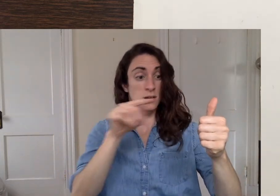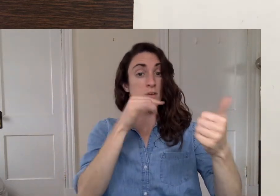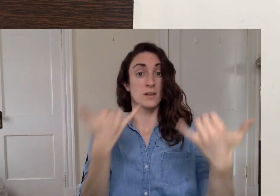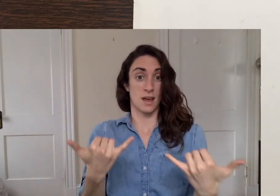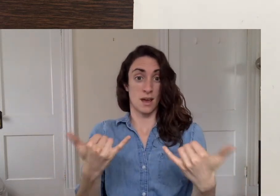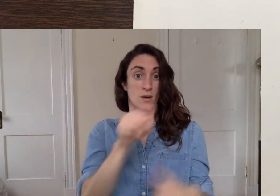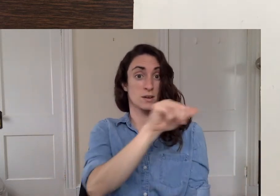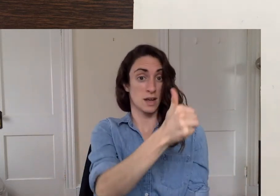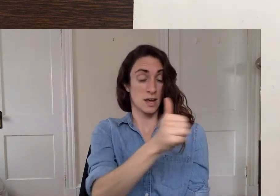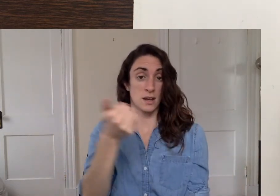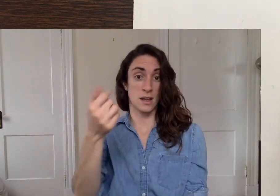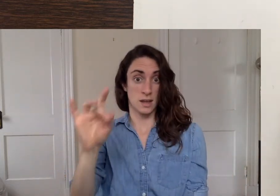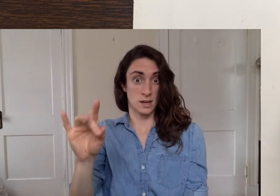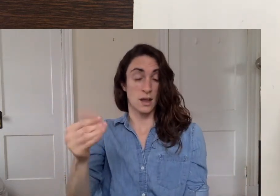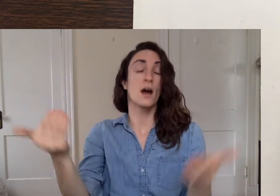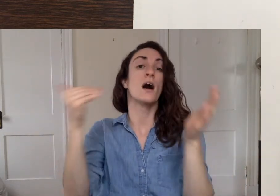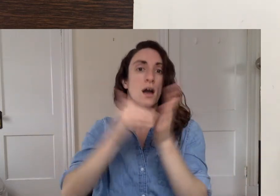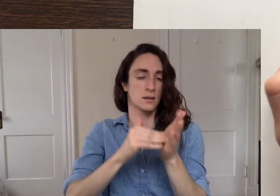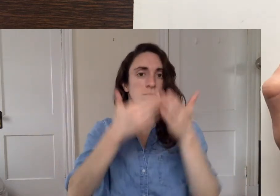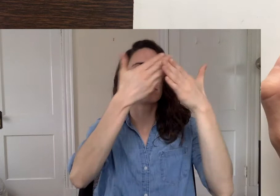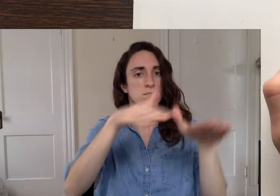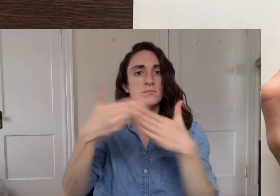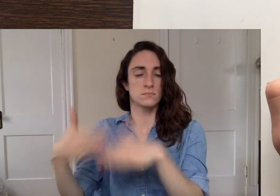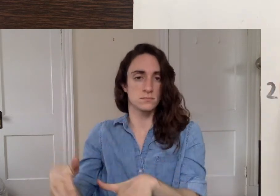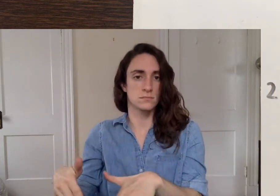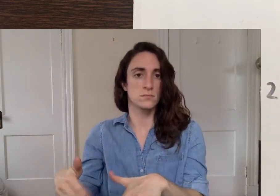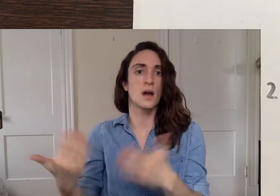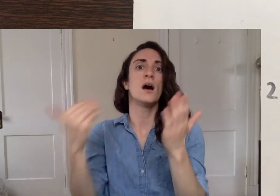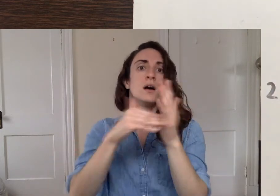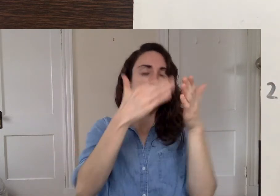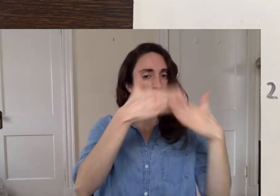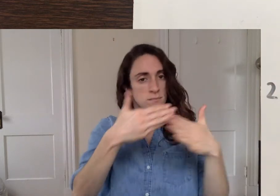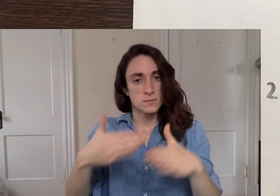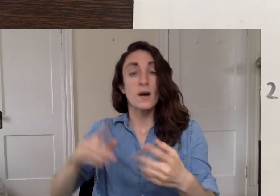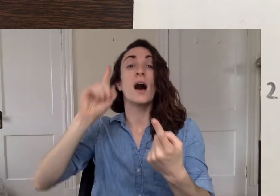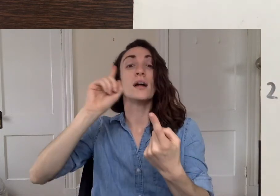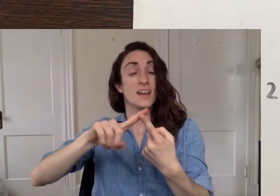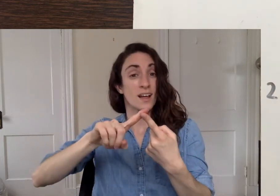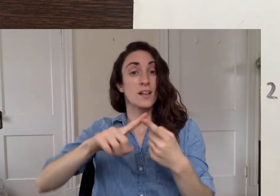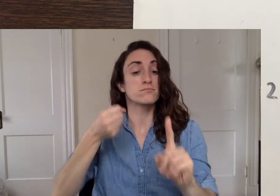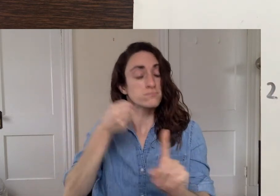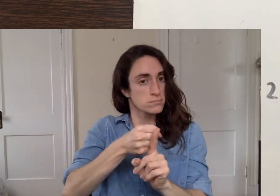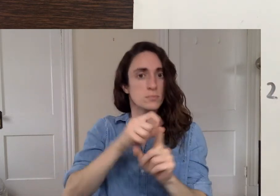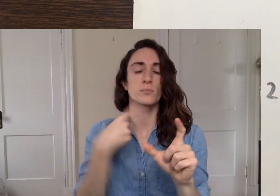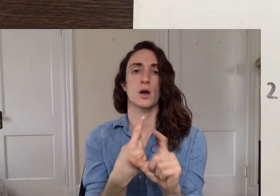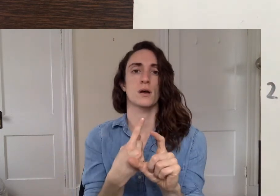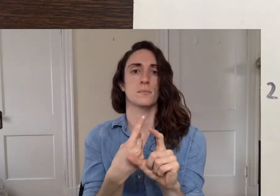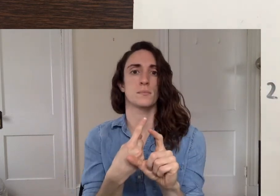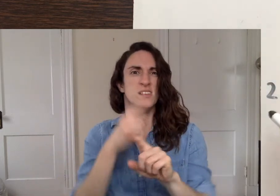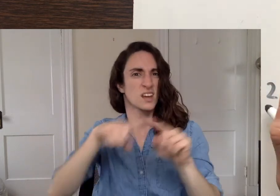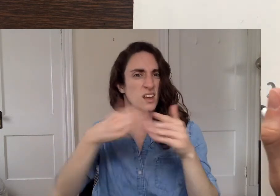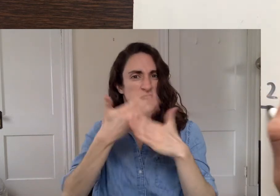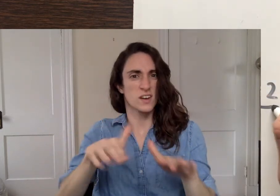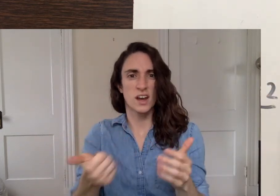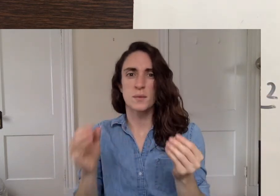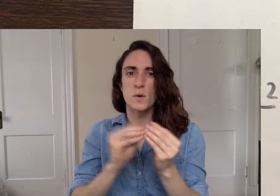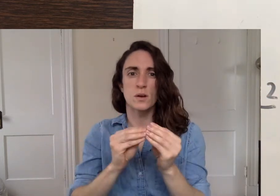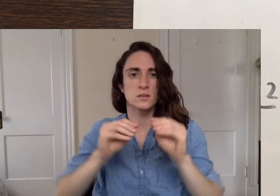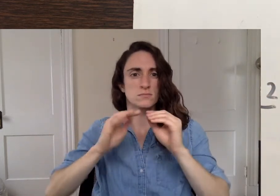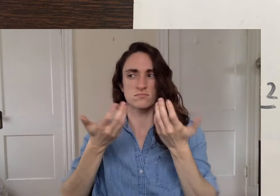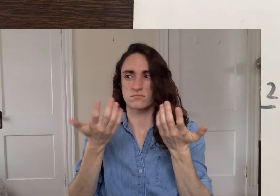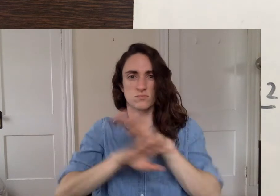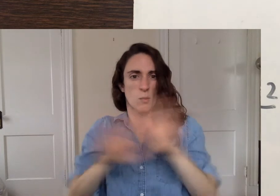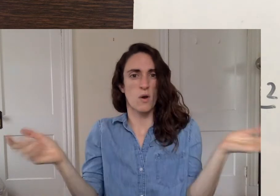Then I just continue that process. So the factor of 10 has its own factors of 2 and 5, the factor of 18 has its own factors of 3 and